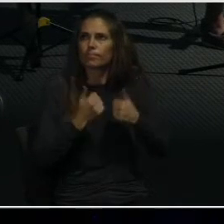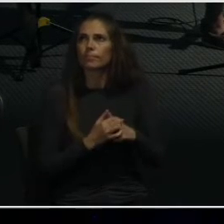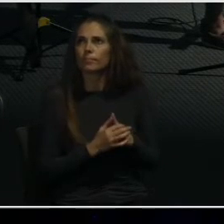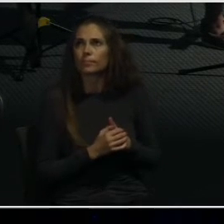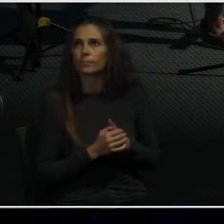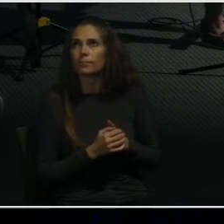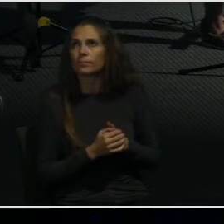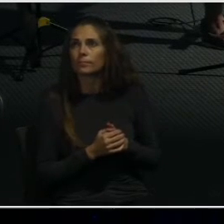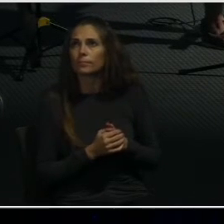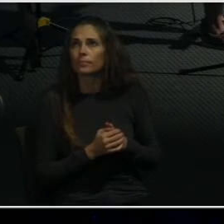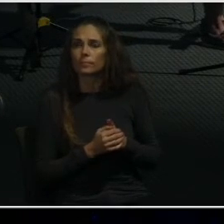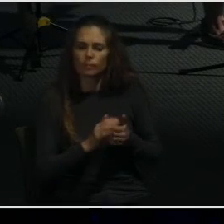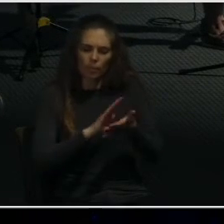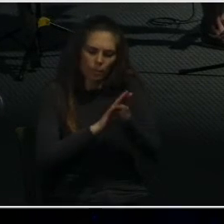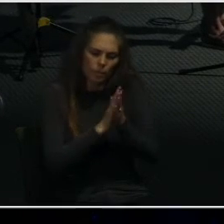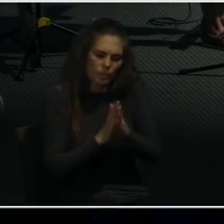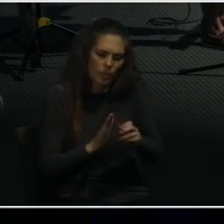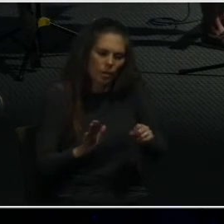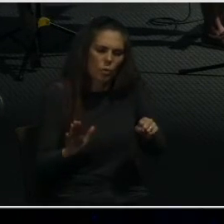Turn them to wholeness.